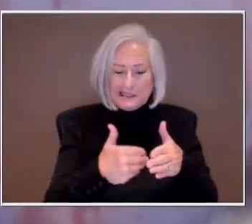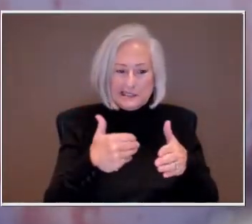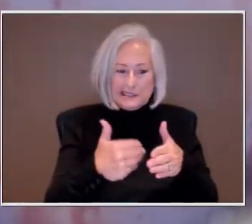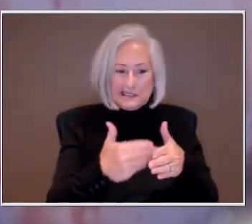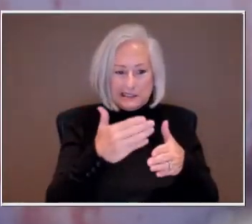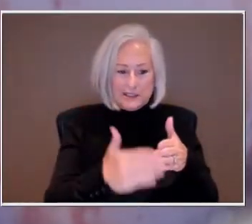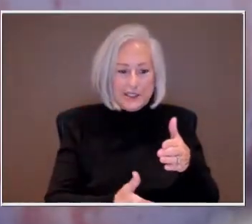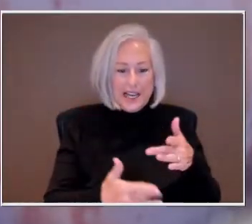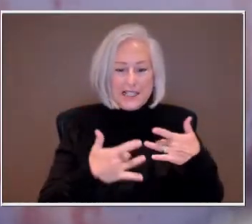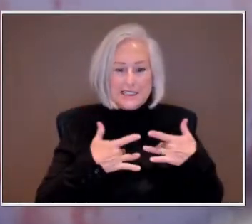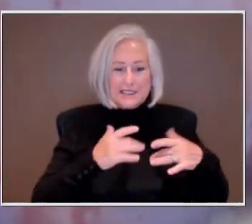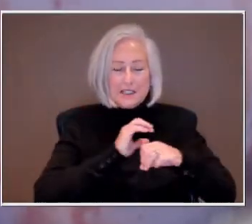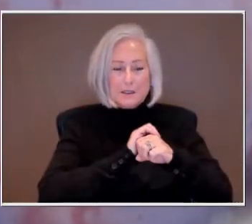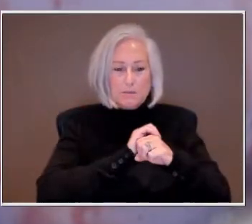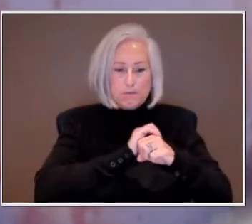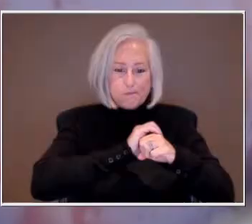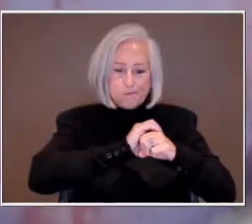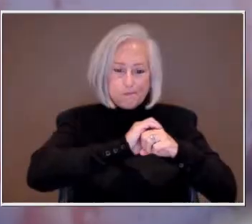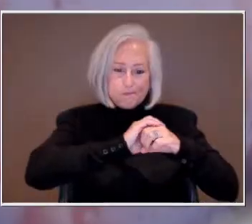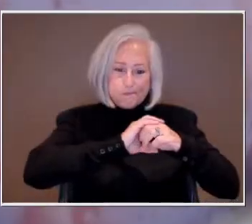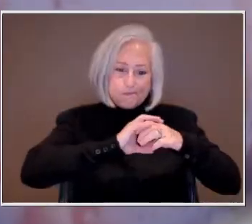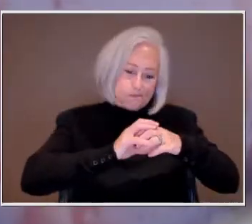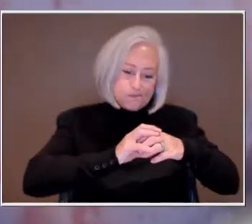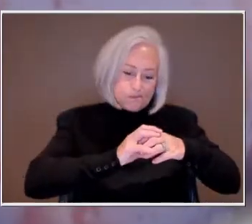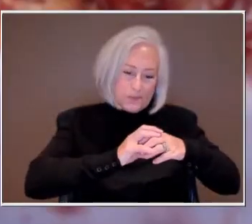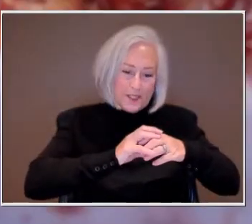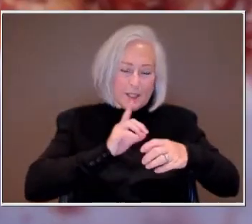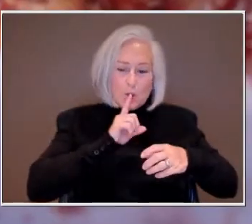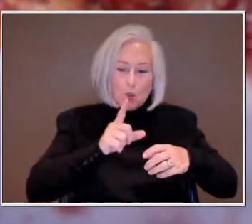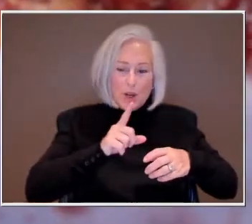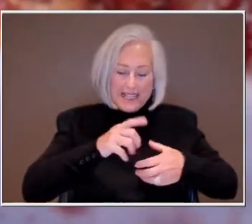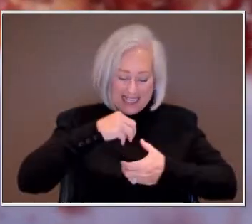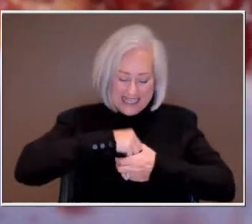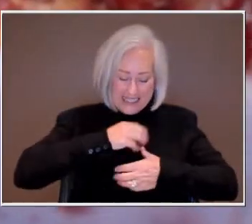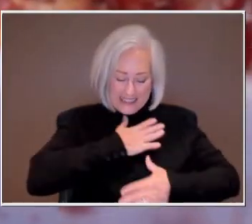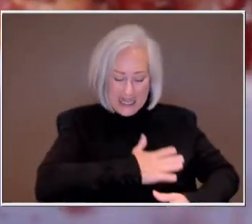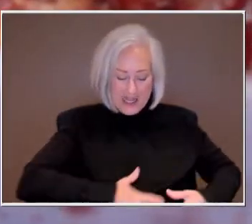know, take up a huge cavity inside the chest.